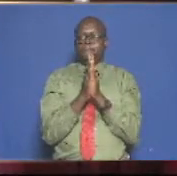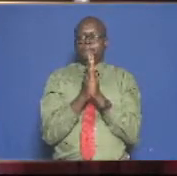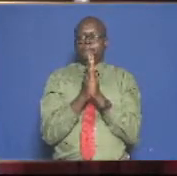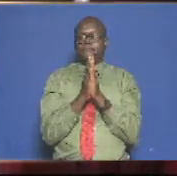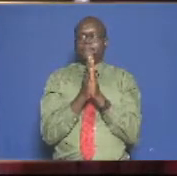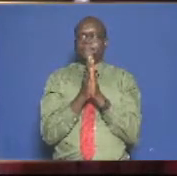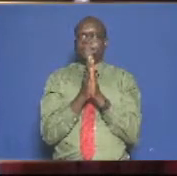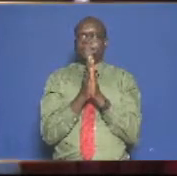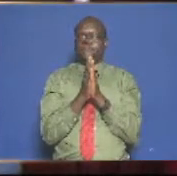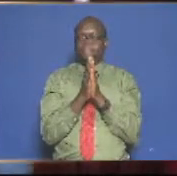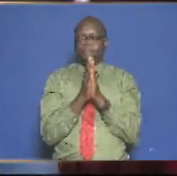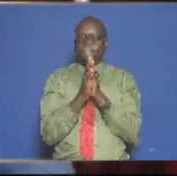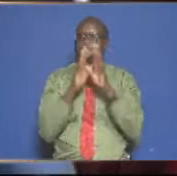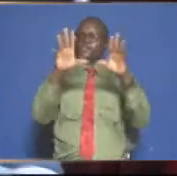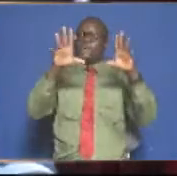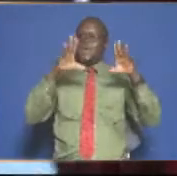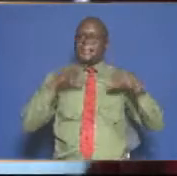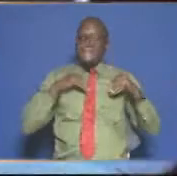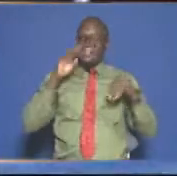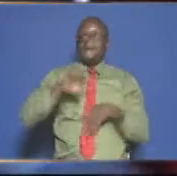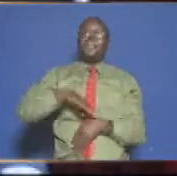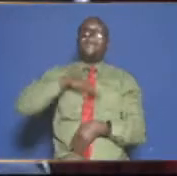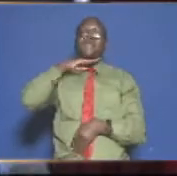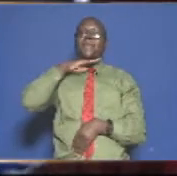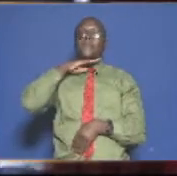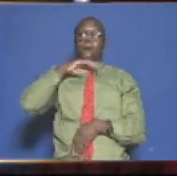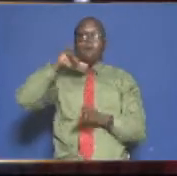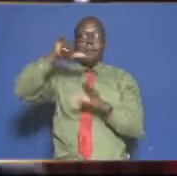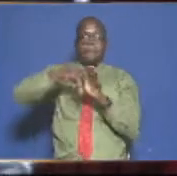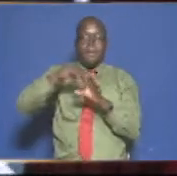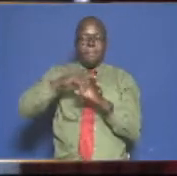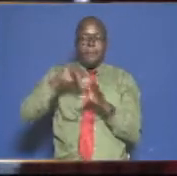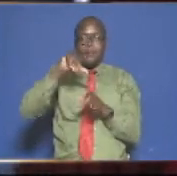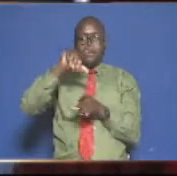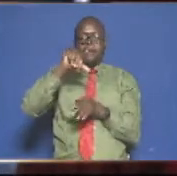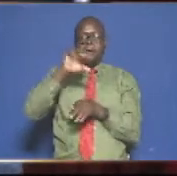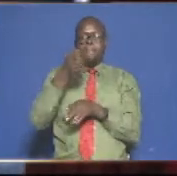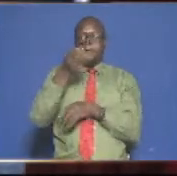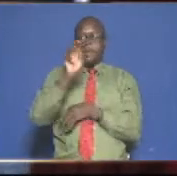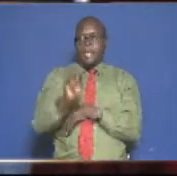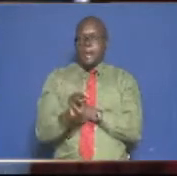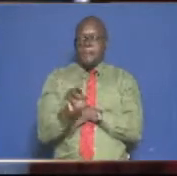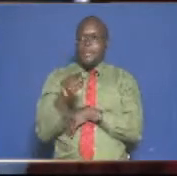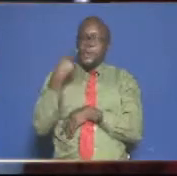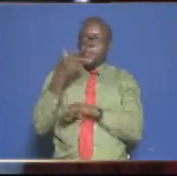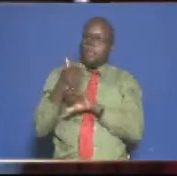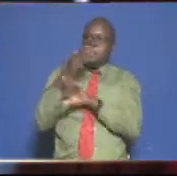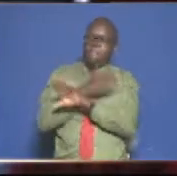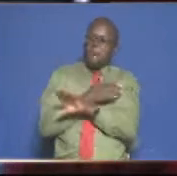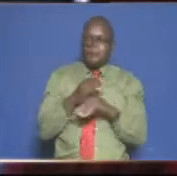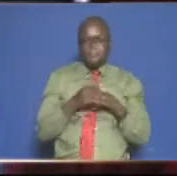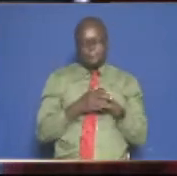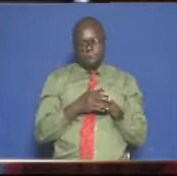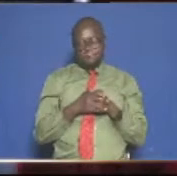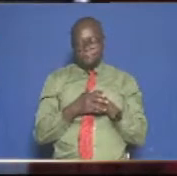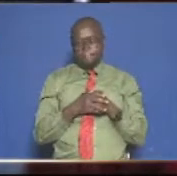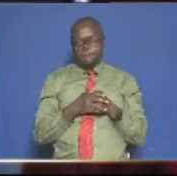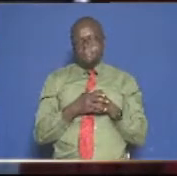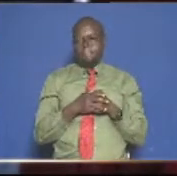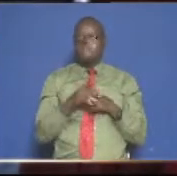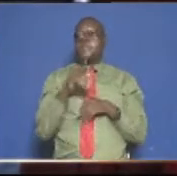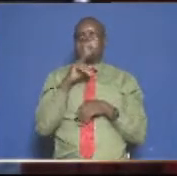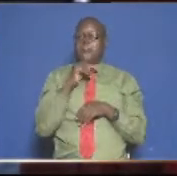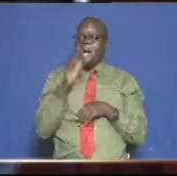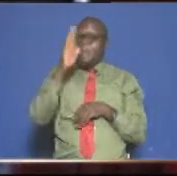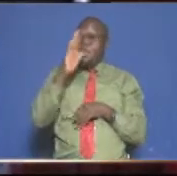terms with the loss of the member of Game, who was a man that we'll never